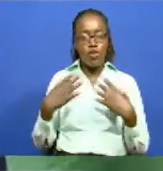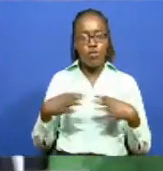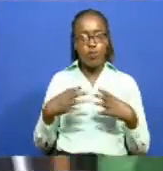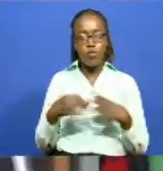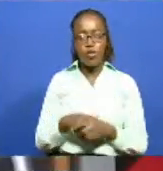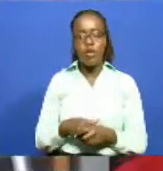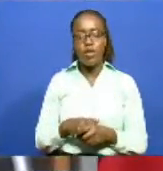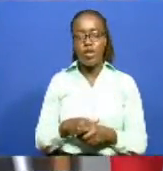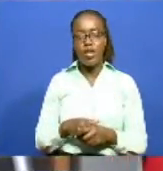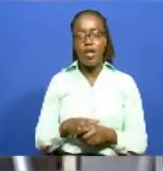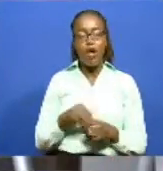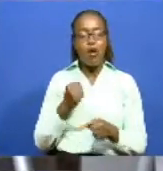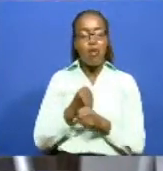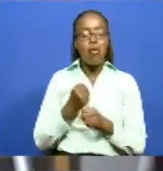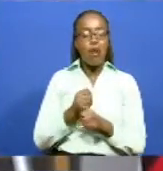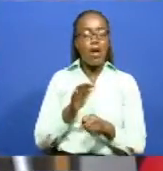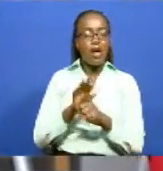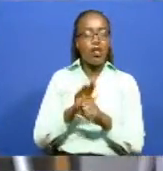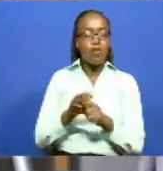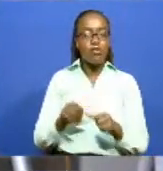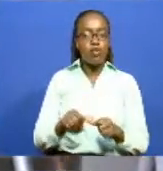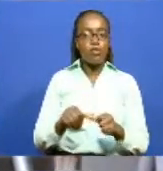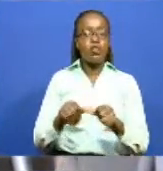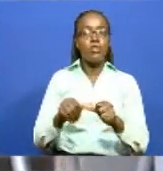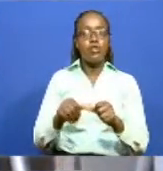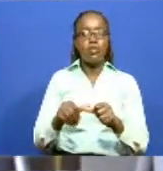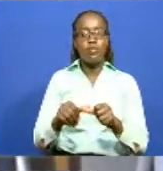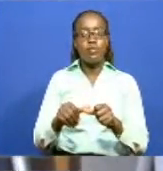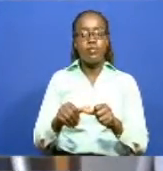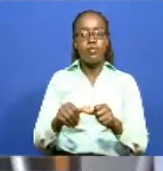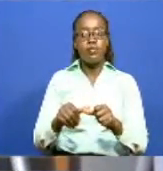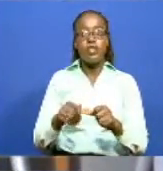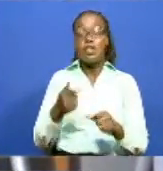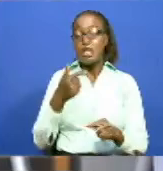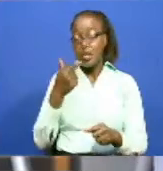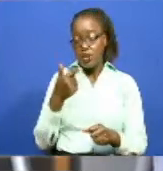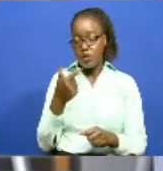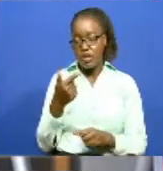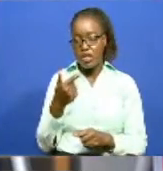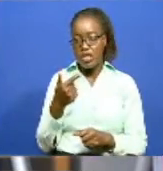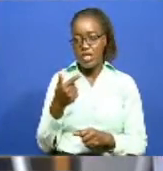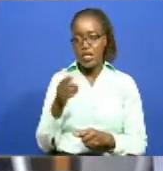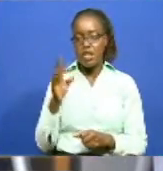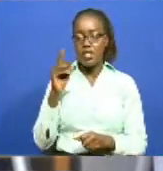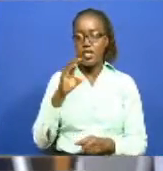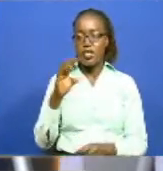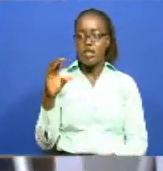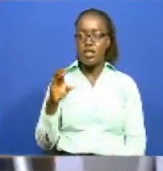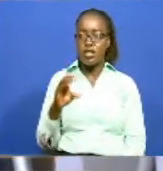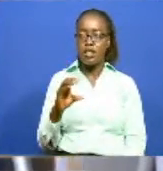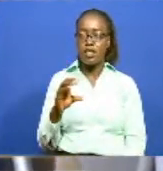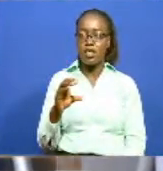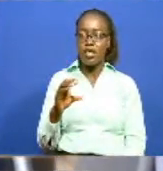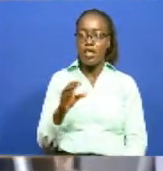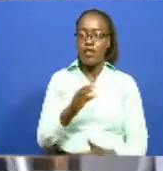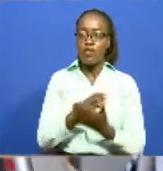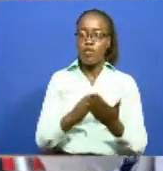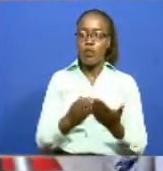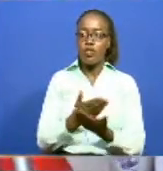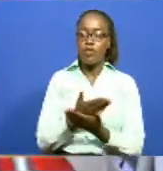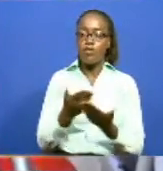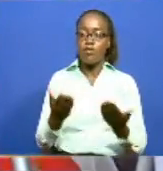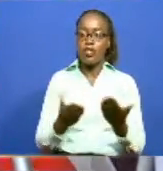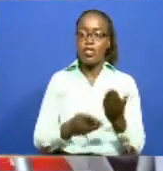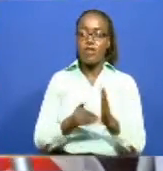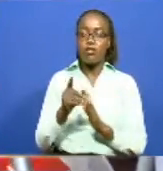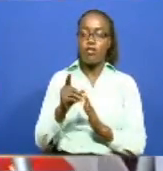A lot of work is going on vaccine development, as we said when we were doing the BCC, and we are part of this vaccine development